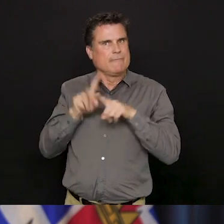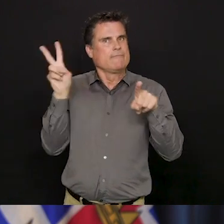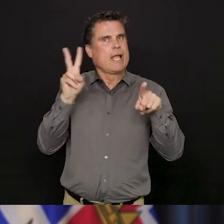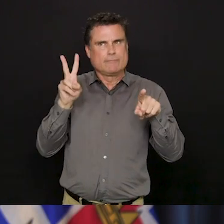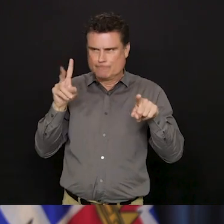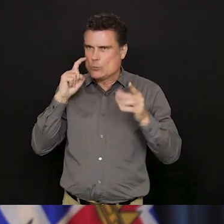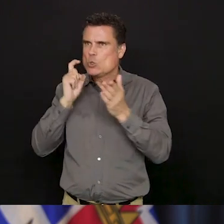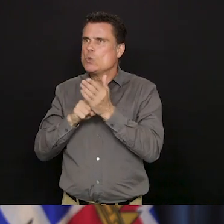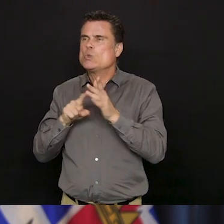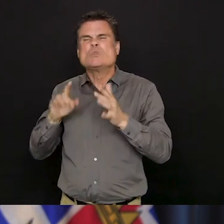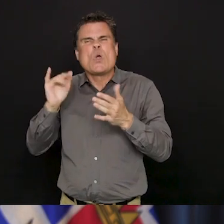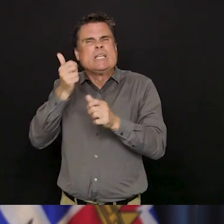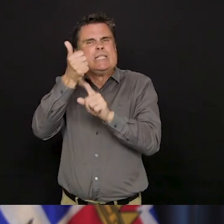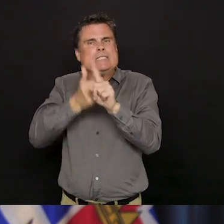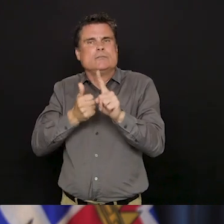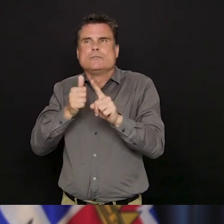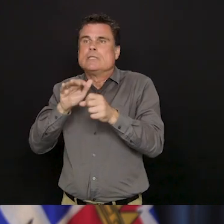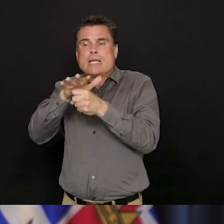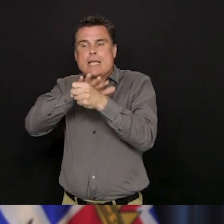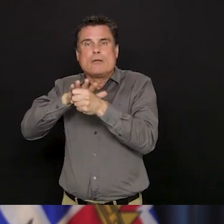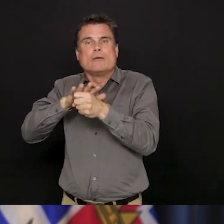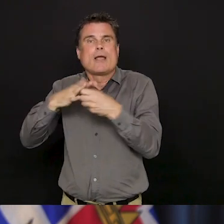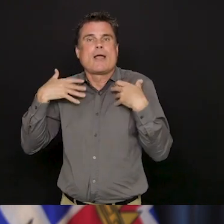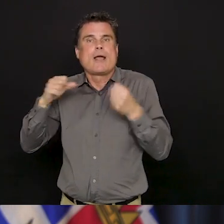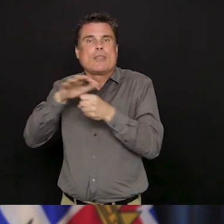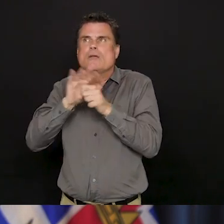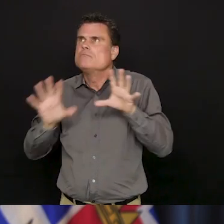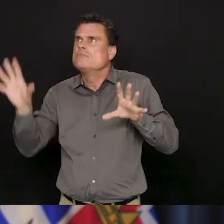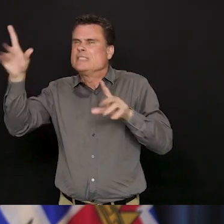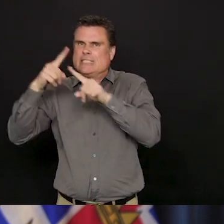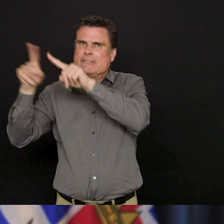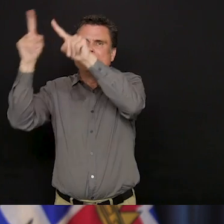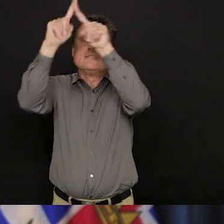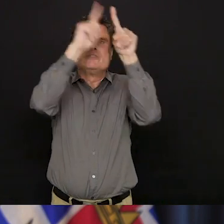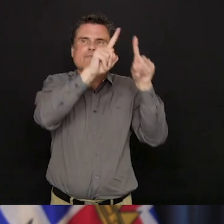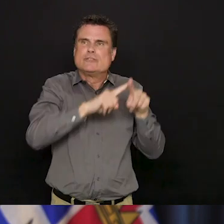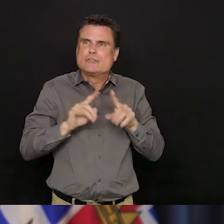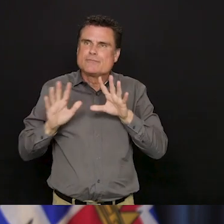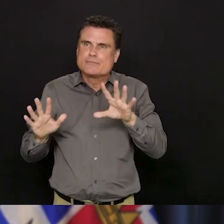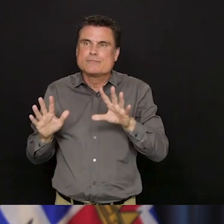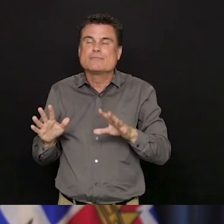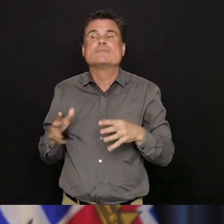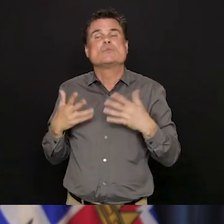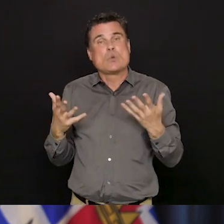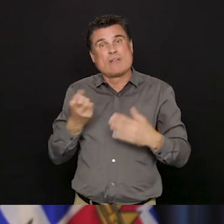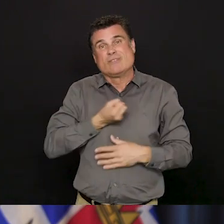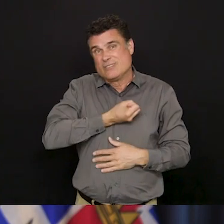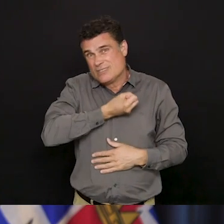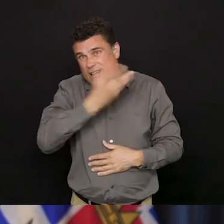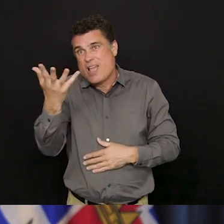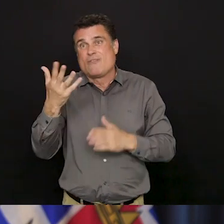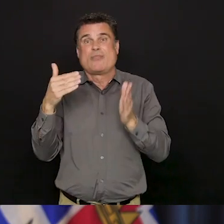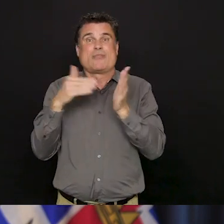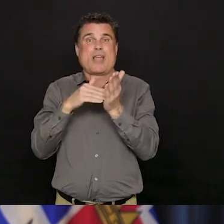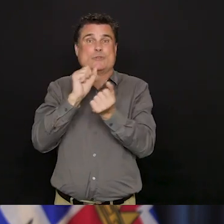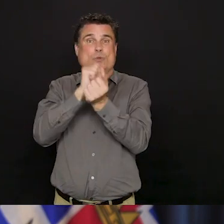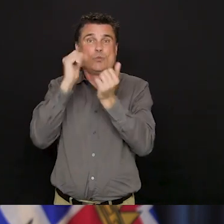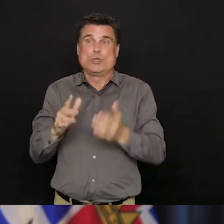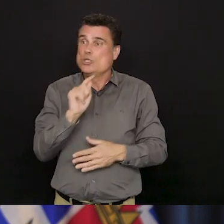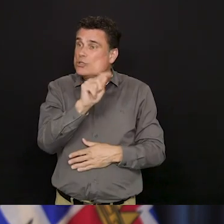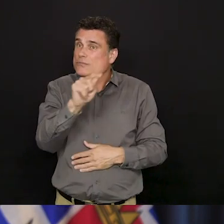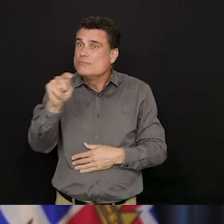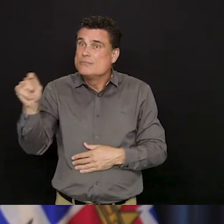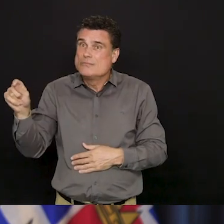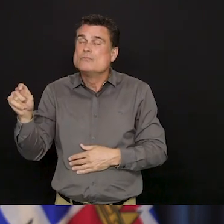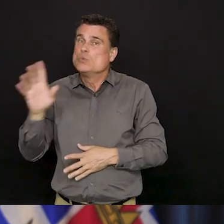It involves thousands of people, so I think the task will be completed soon, but the order is in place, and that's the direction that